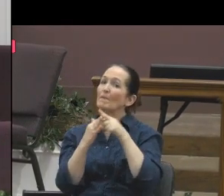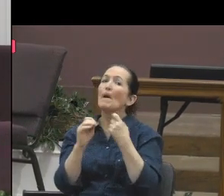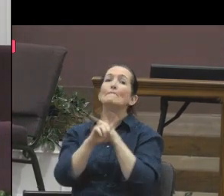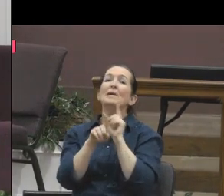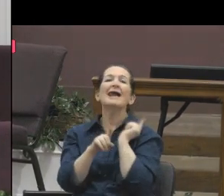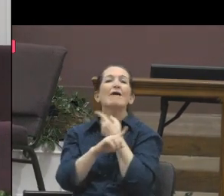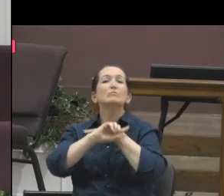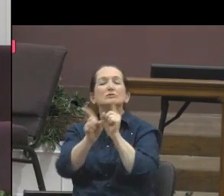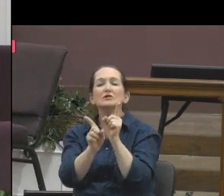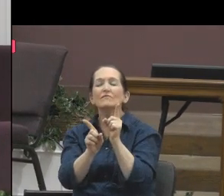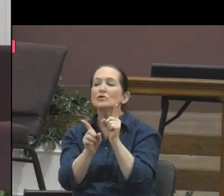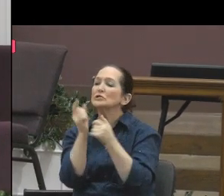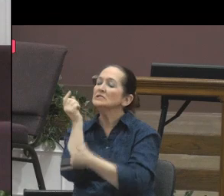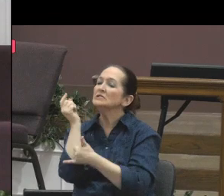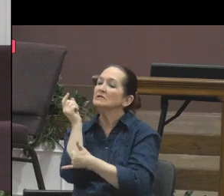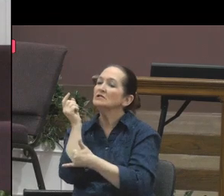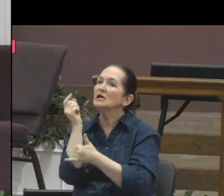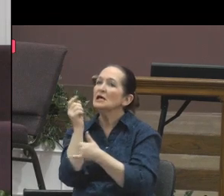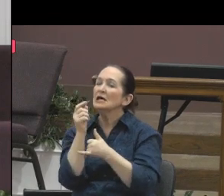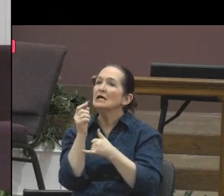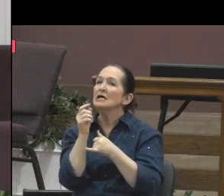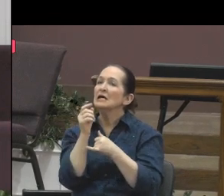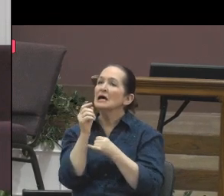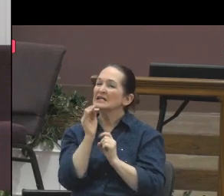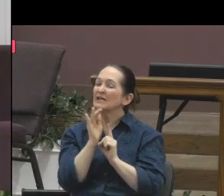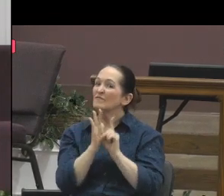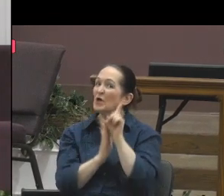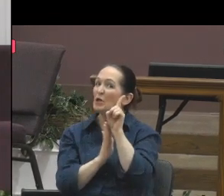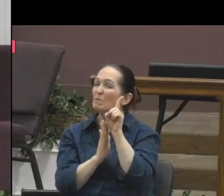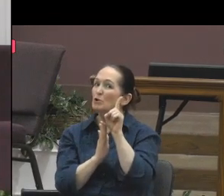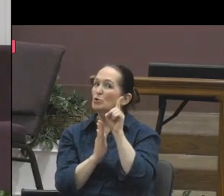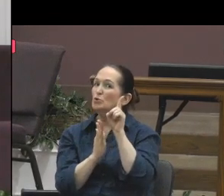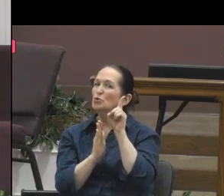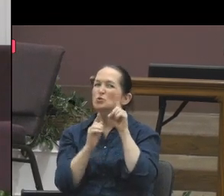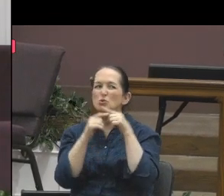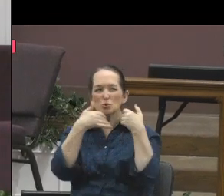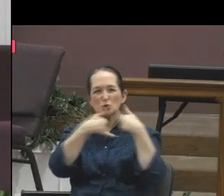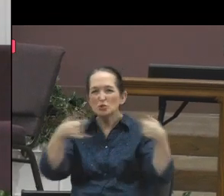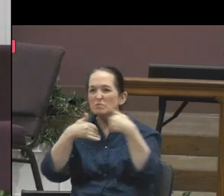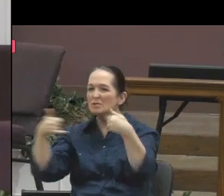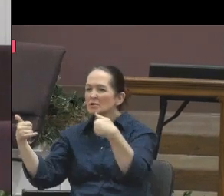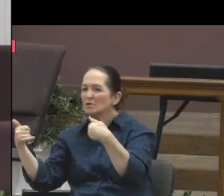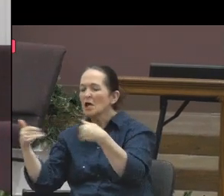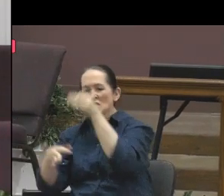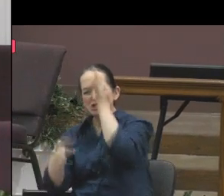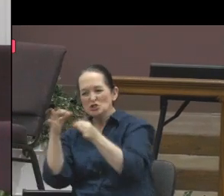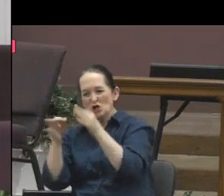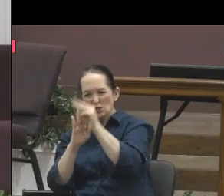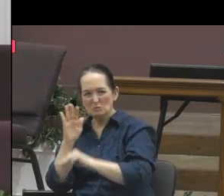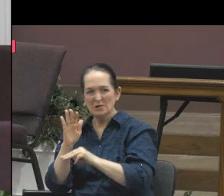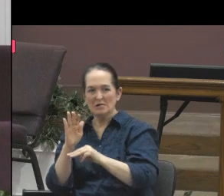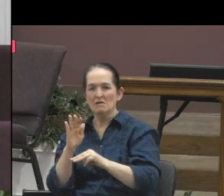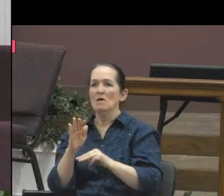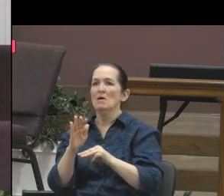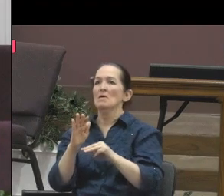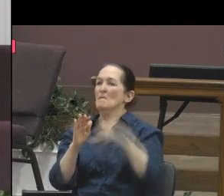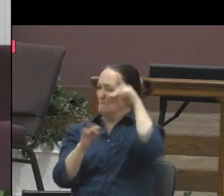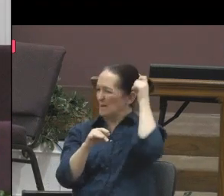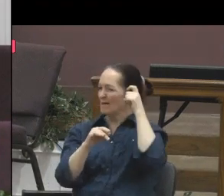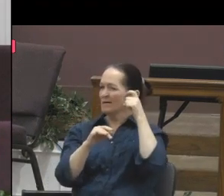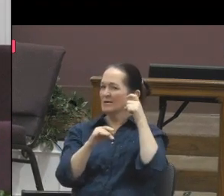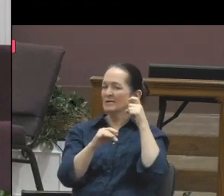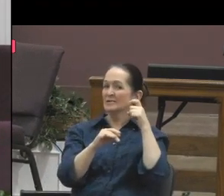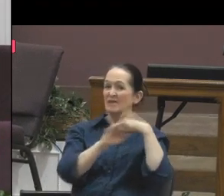diverse nation has developed into a division in which judgment of differences has all